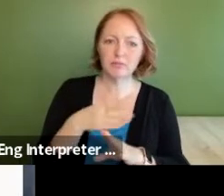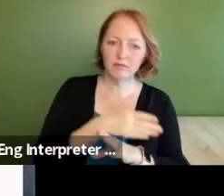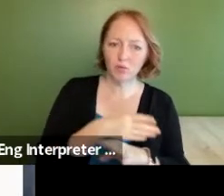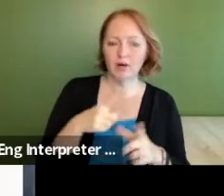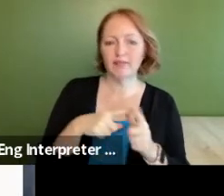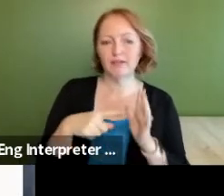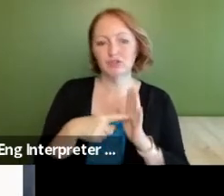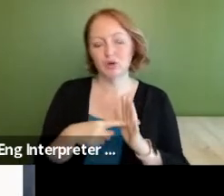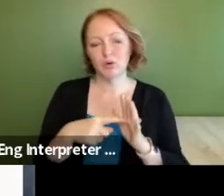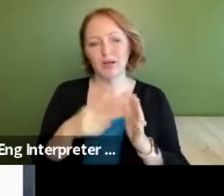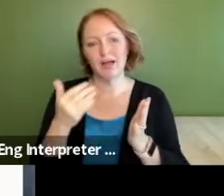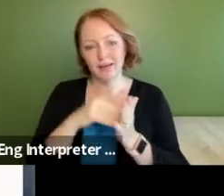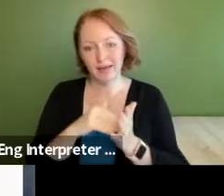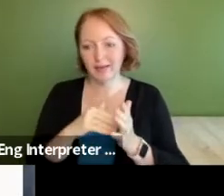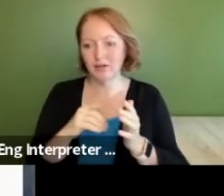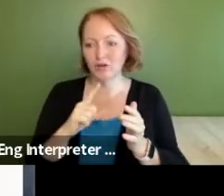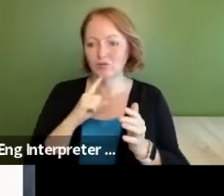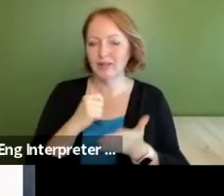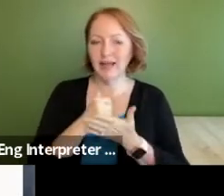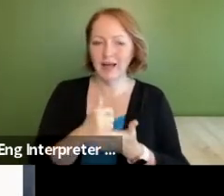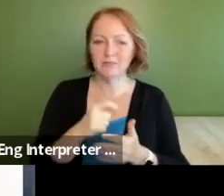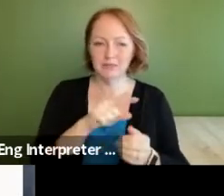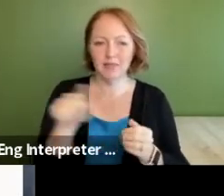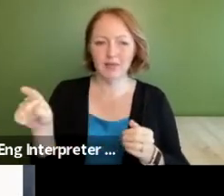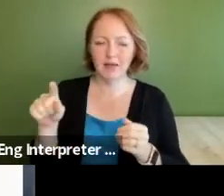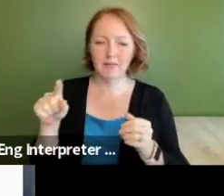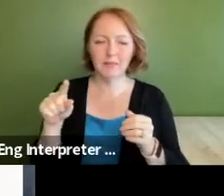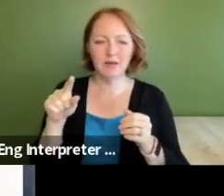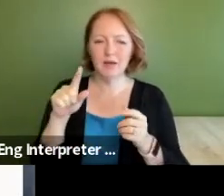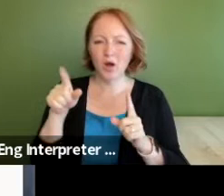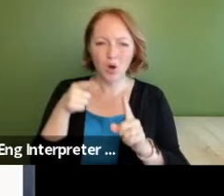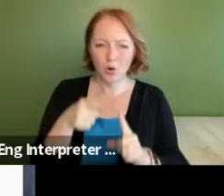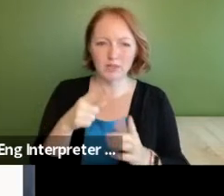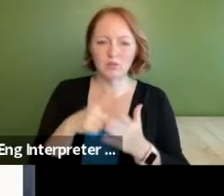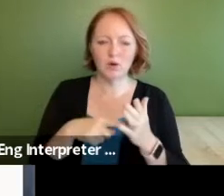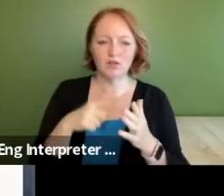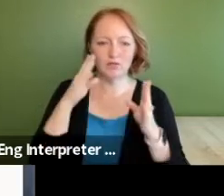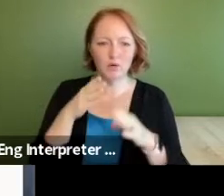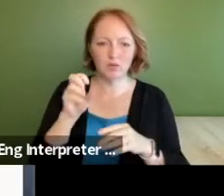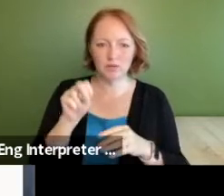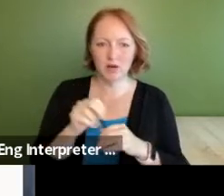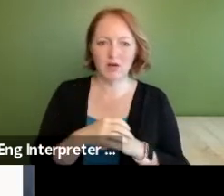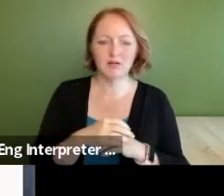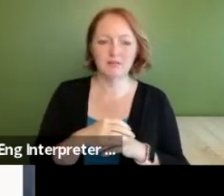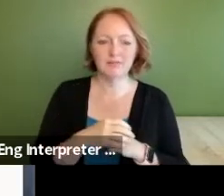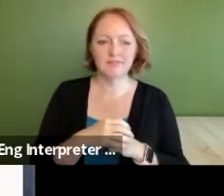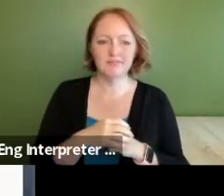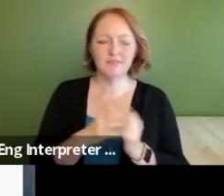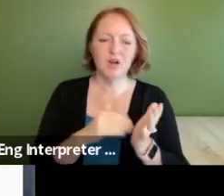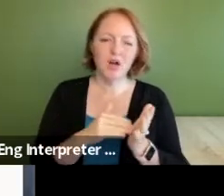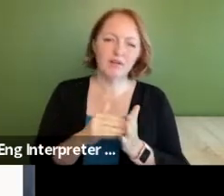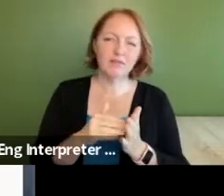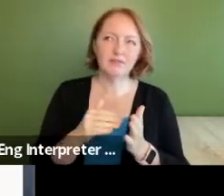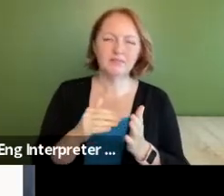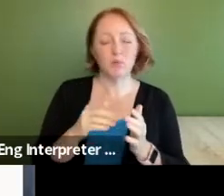then showing it again really kind of helps them hone in what to focus on. Because a lot of times it's like I play the video, or